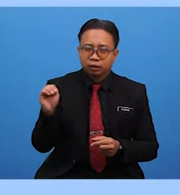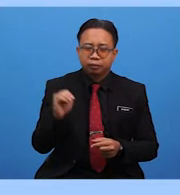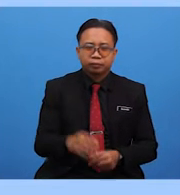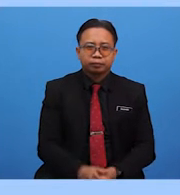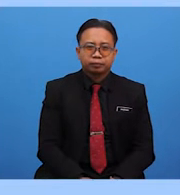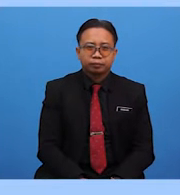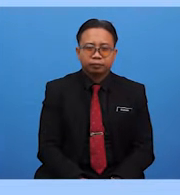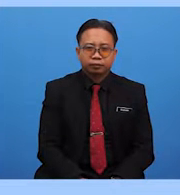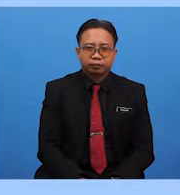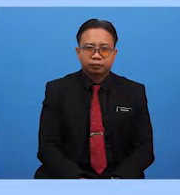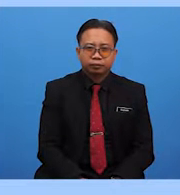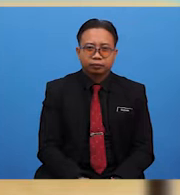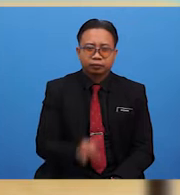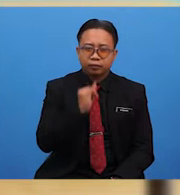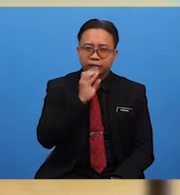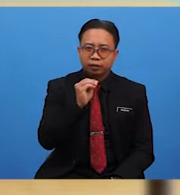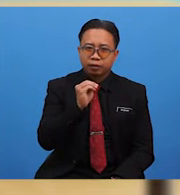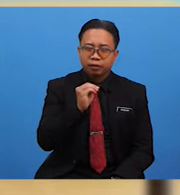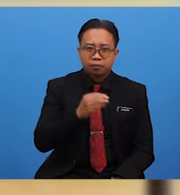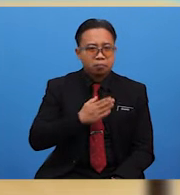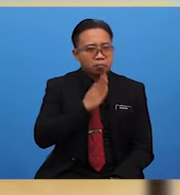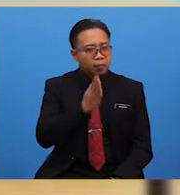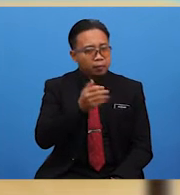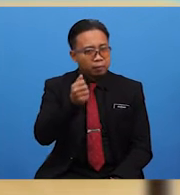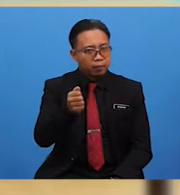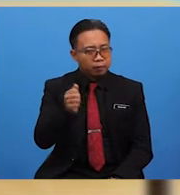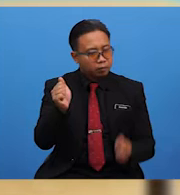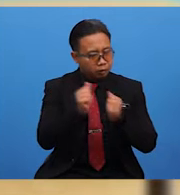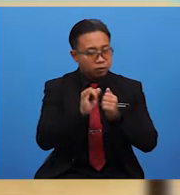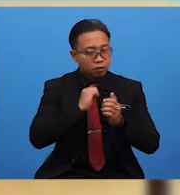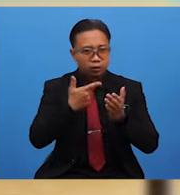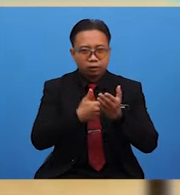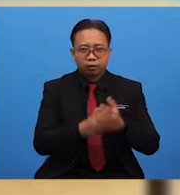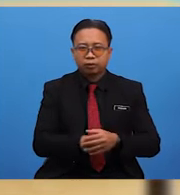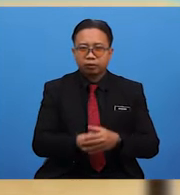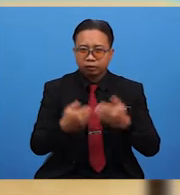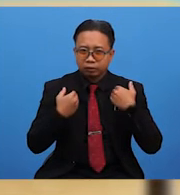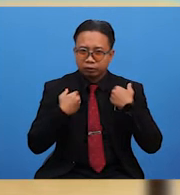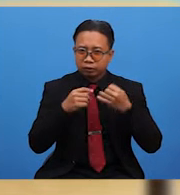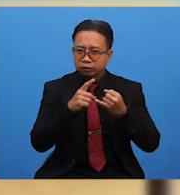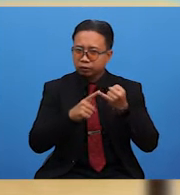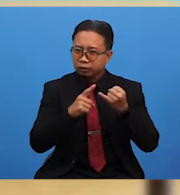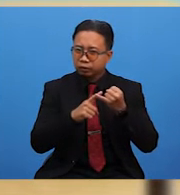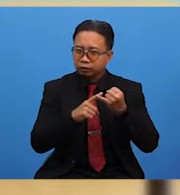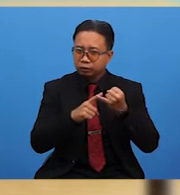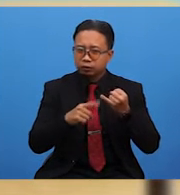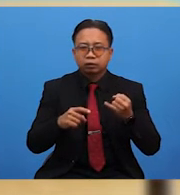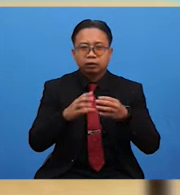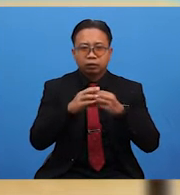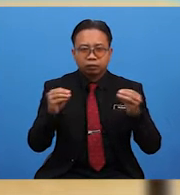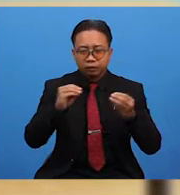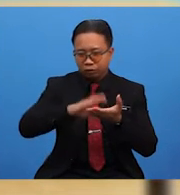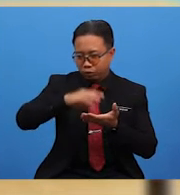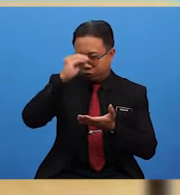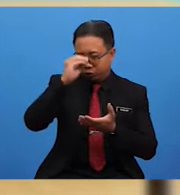themselves. I am so glad you're still with me. We have finally come to the end